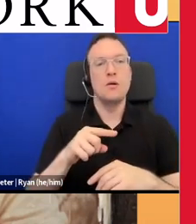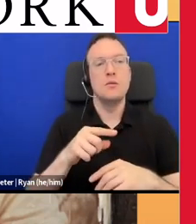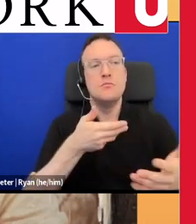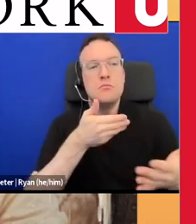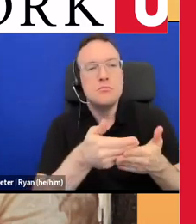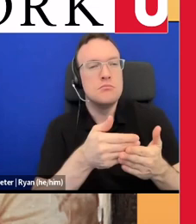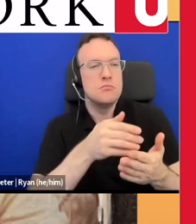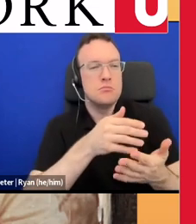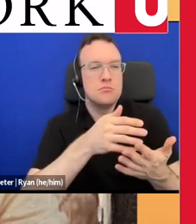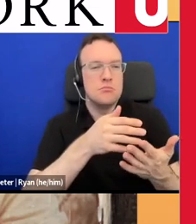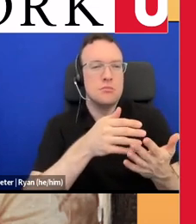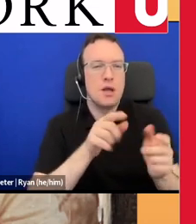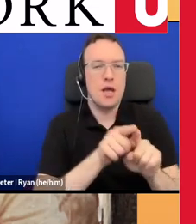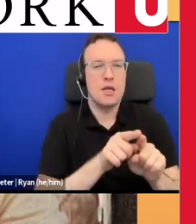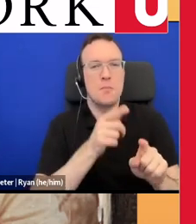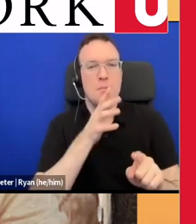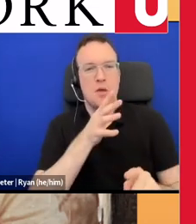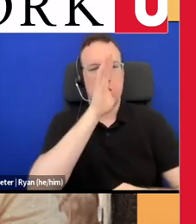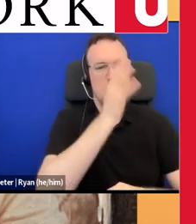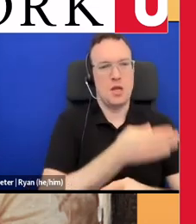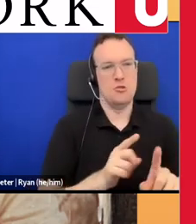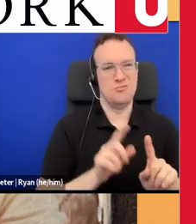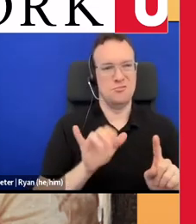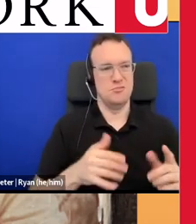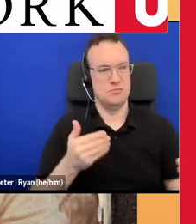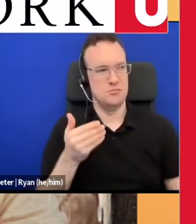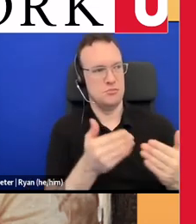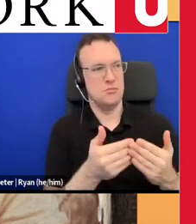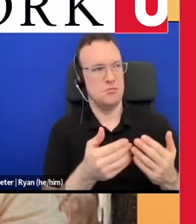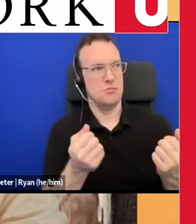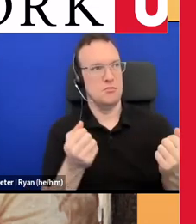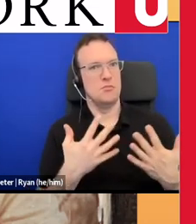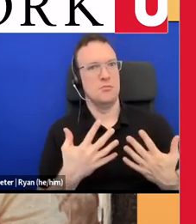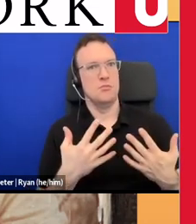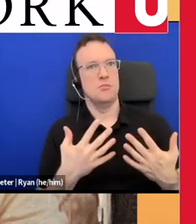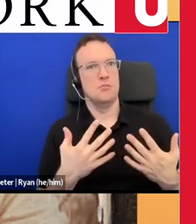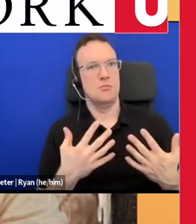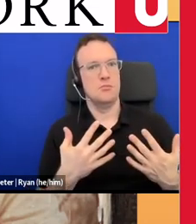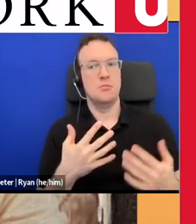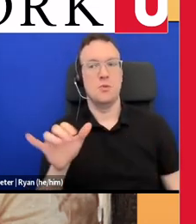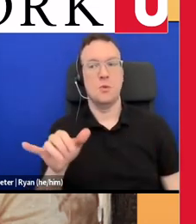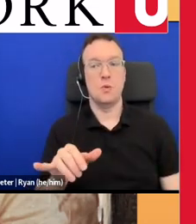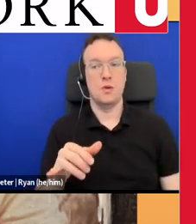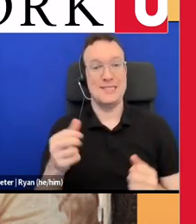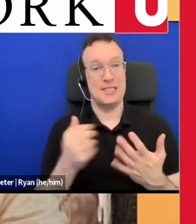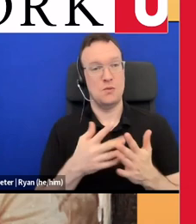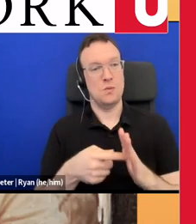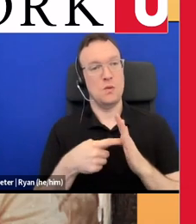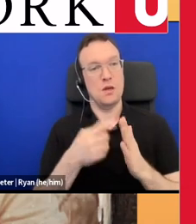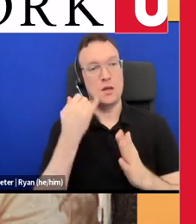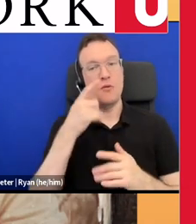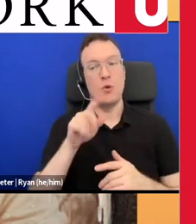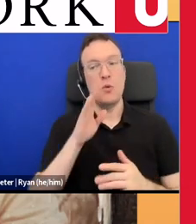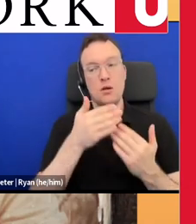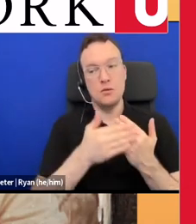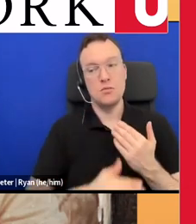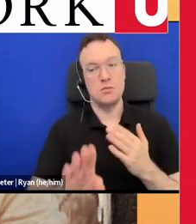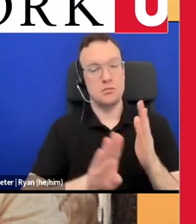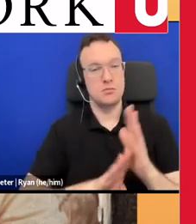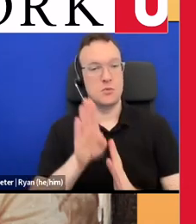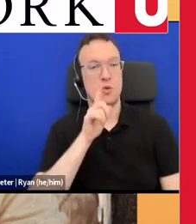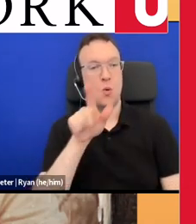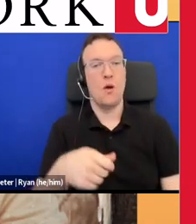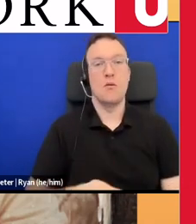us as mother and son up to that moment. It was terrifying. And yet the terror is necessary if we are to move beyond expressions